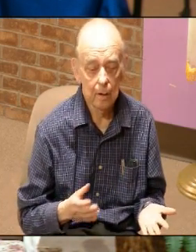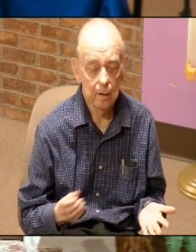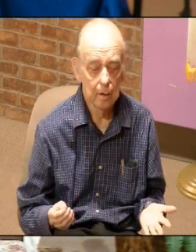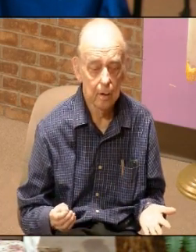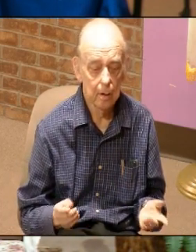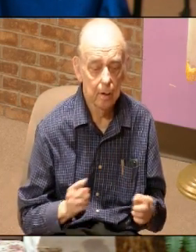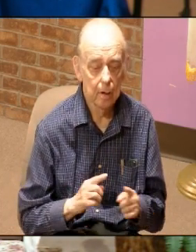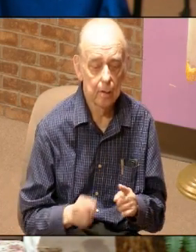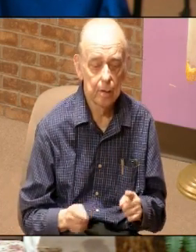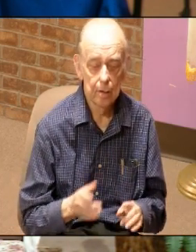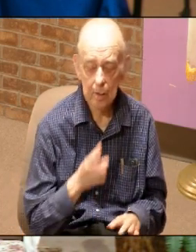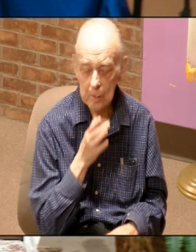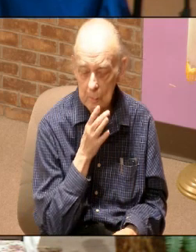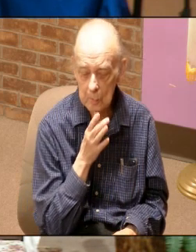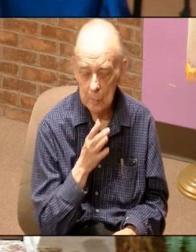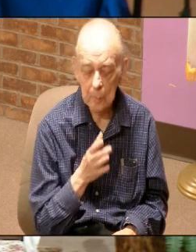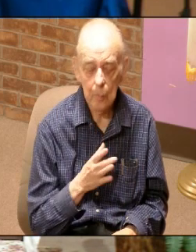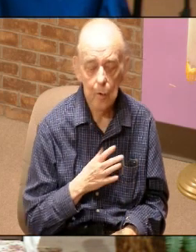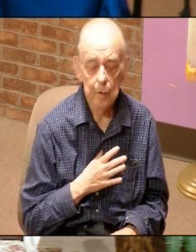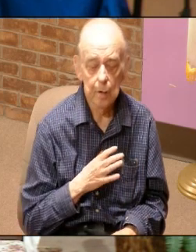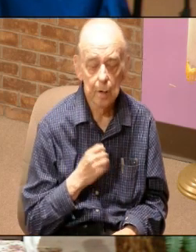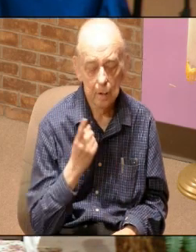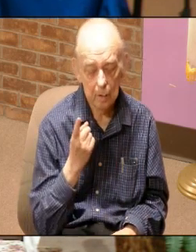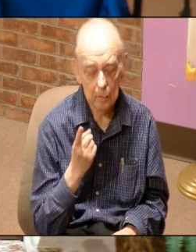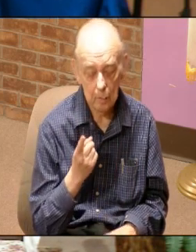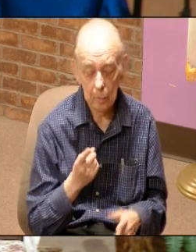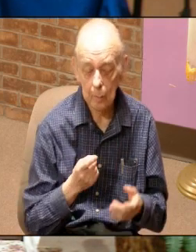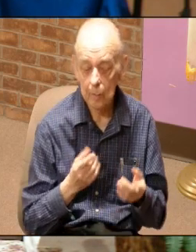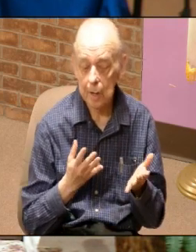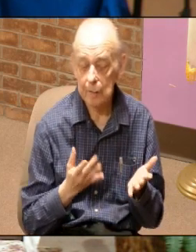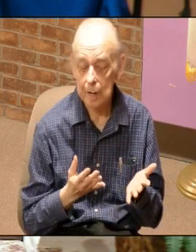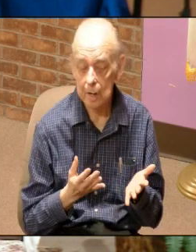But then she realizes, hold on.